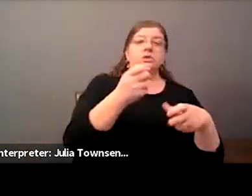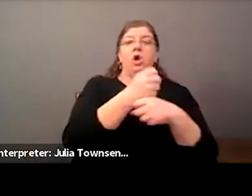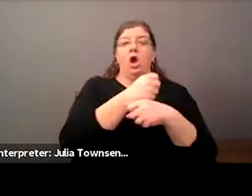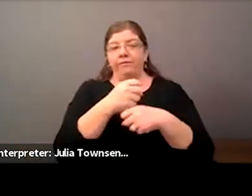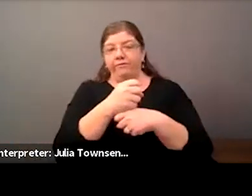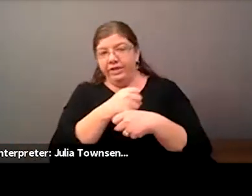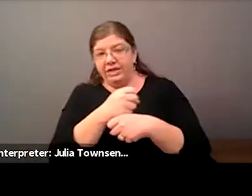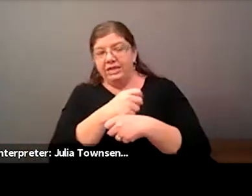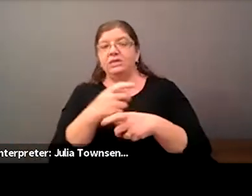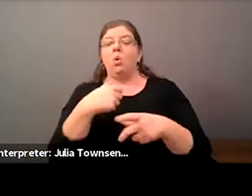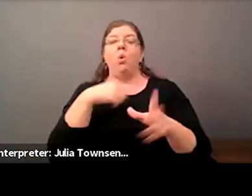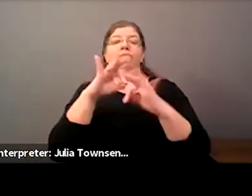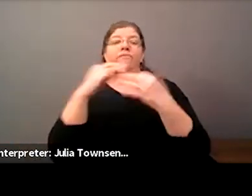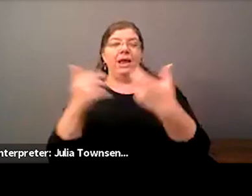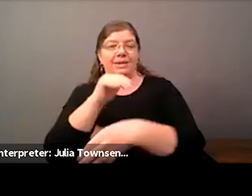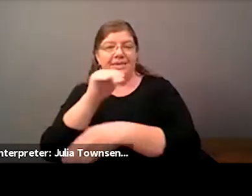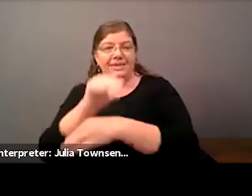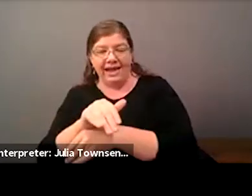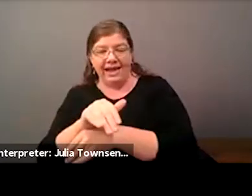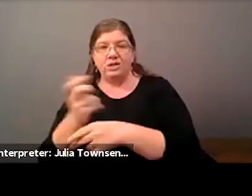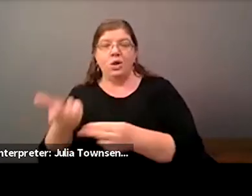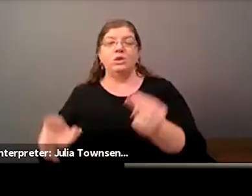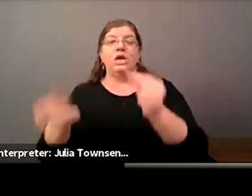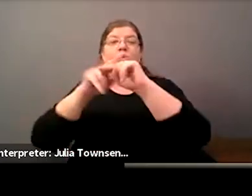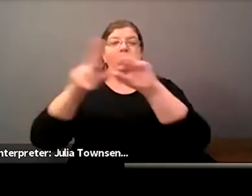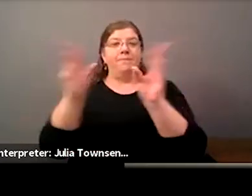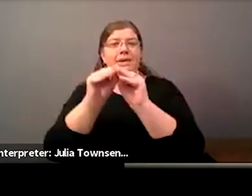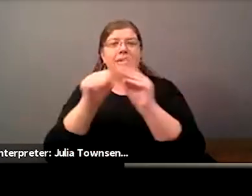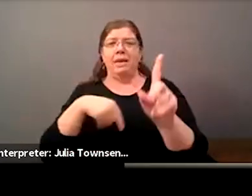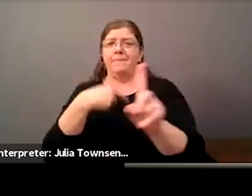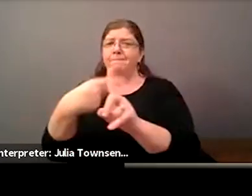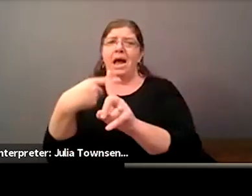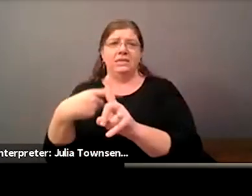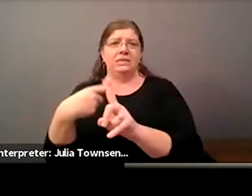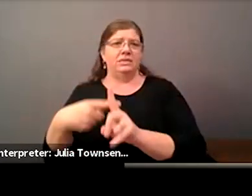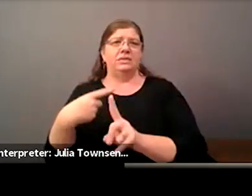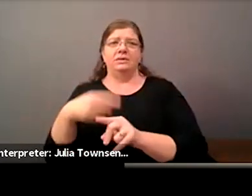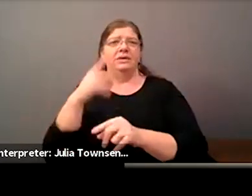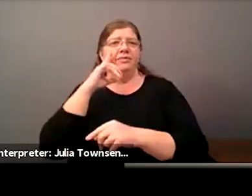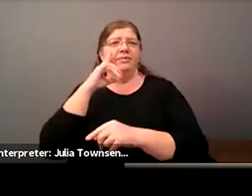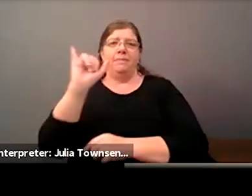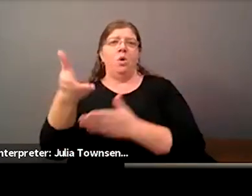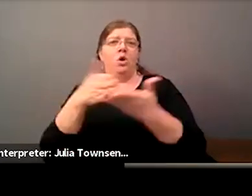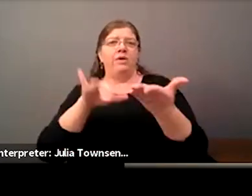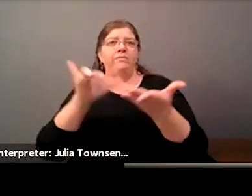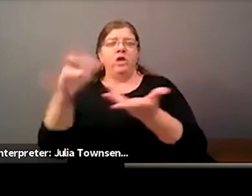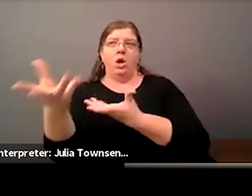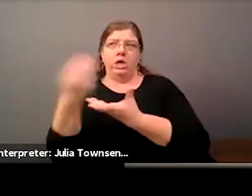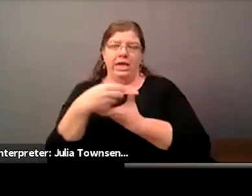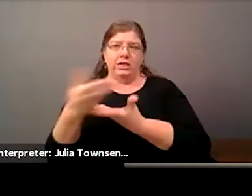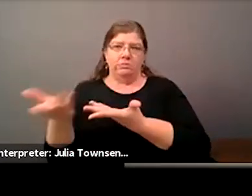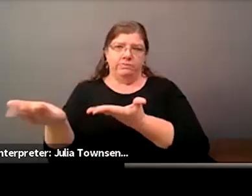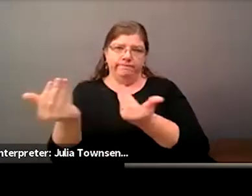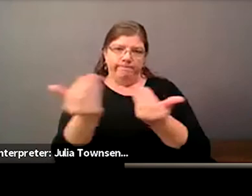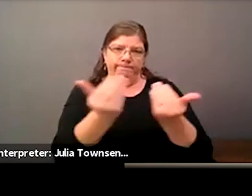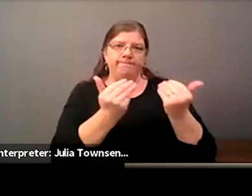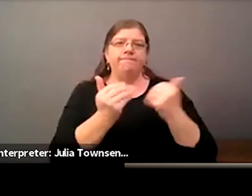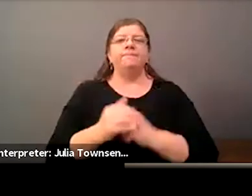nights the increase has been a positive of of side of their engagement opportunities